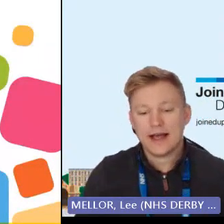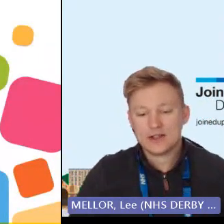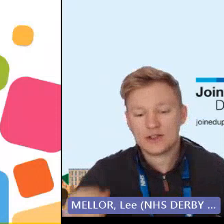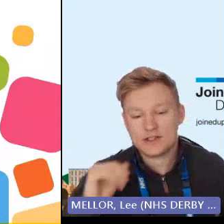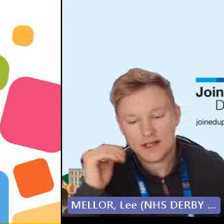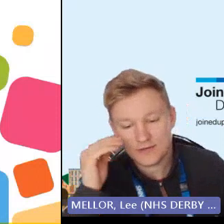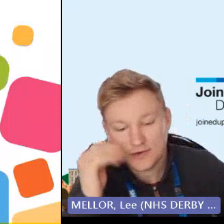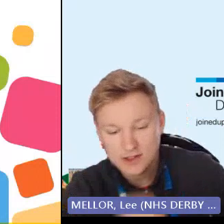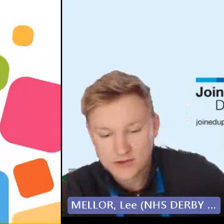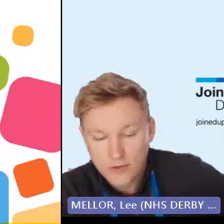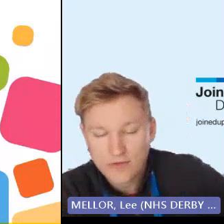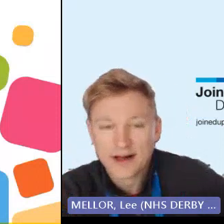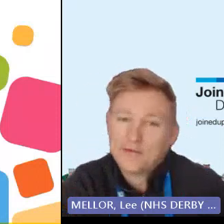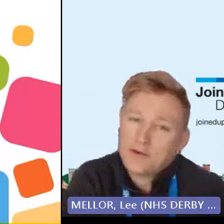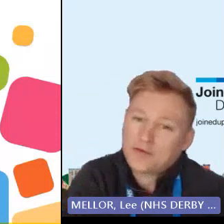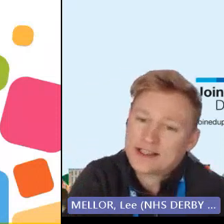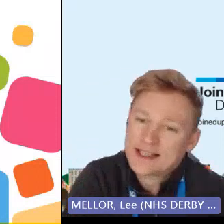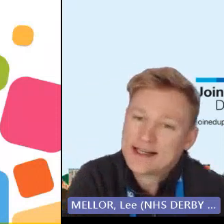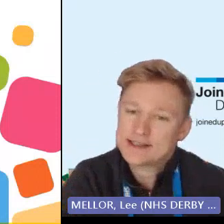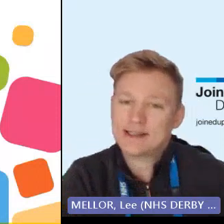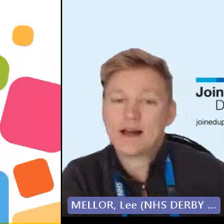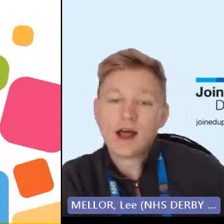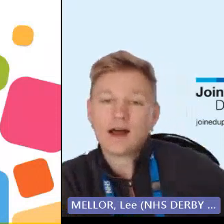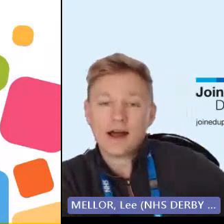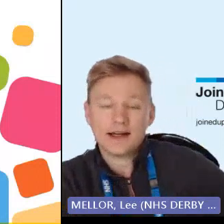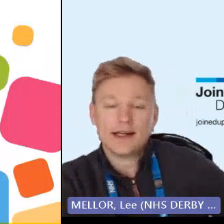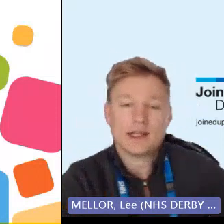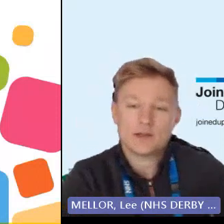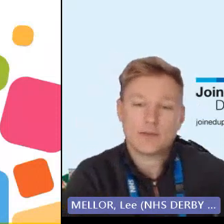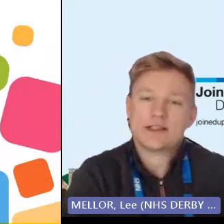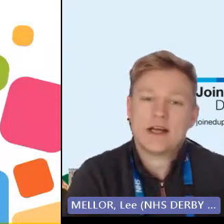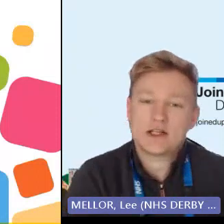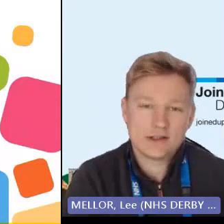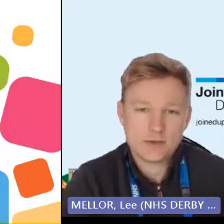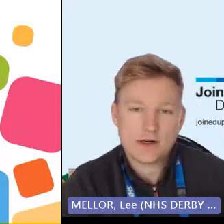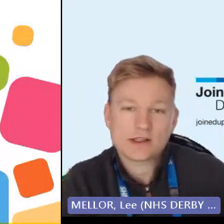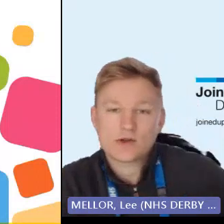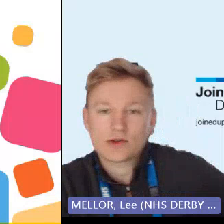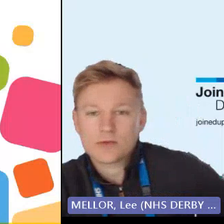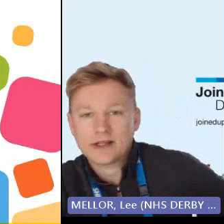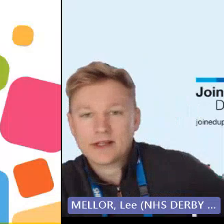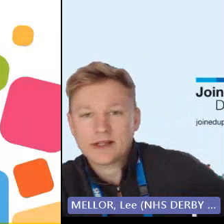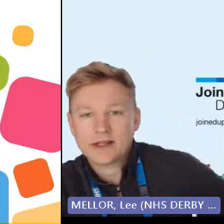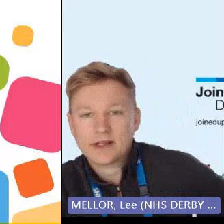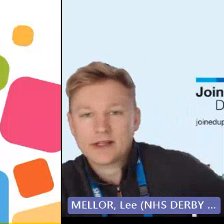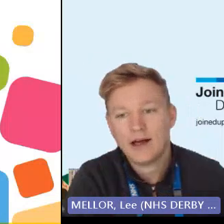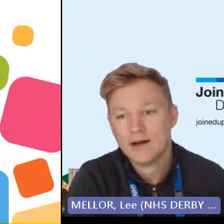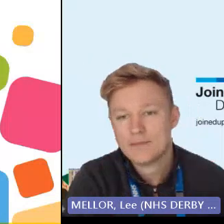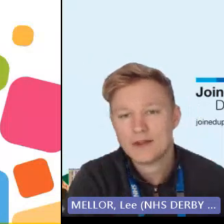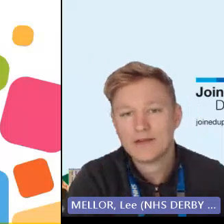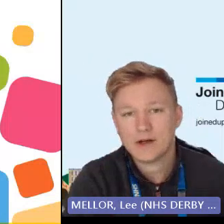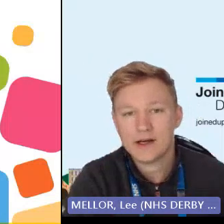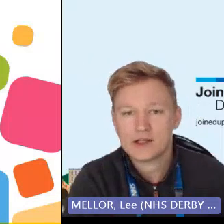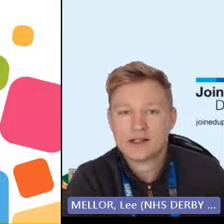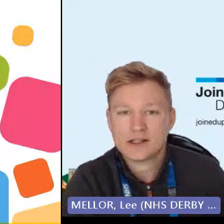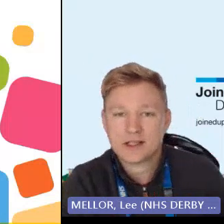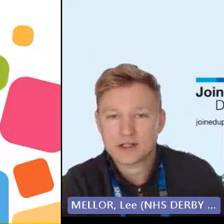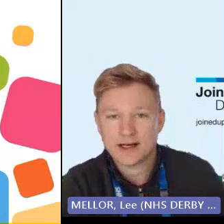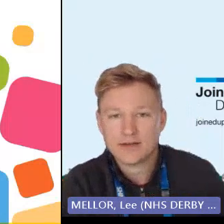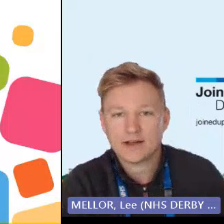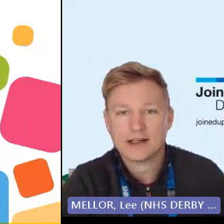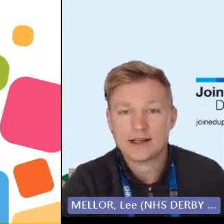So can I just first of all thank everyone for attending and engaging with the session, as we saw some of their the